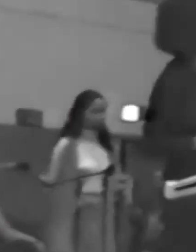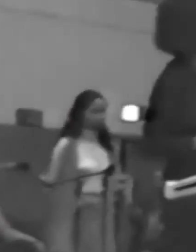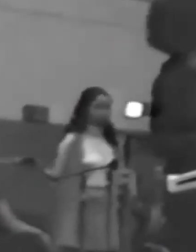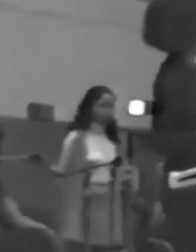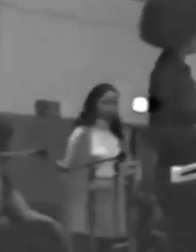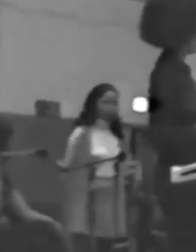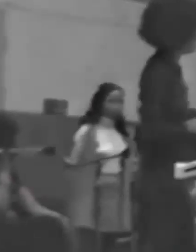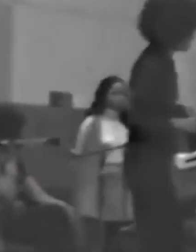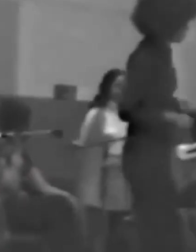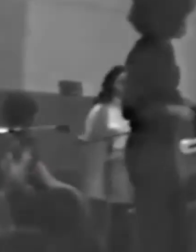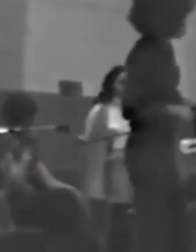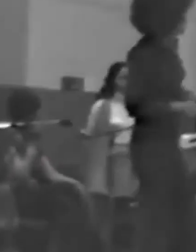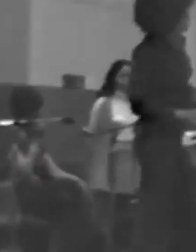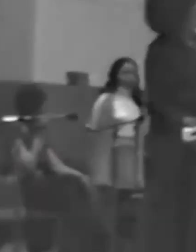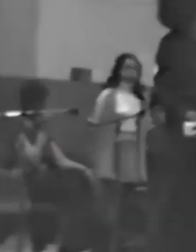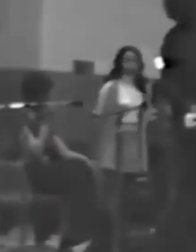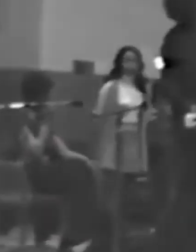Okay, right on.